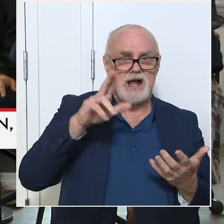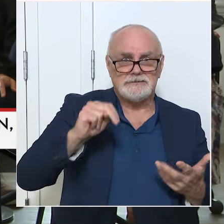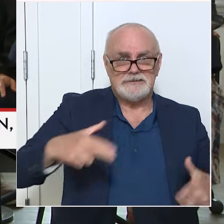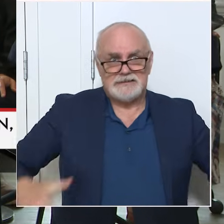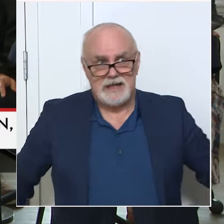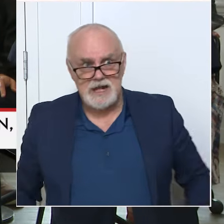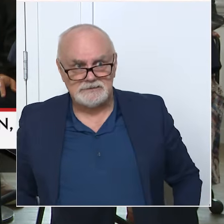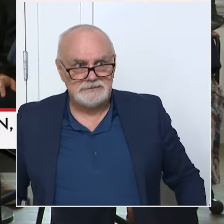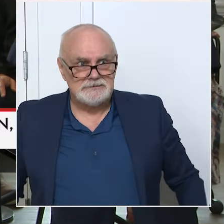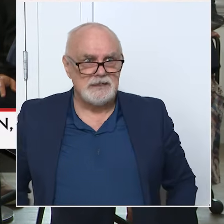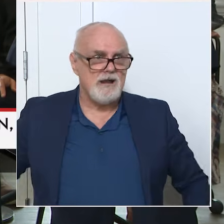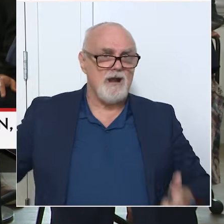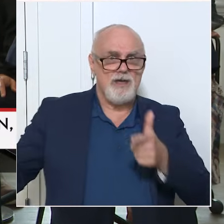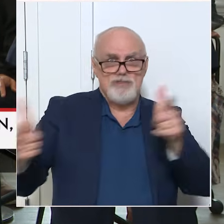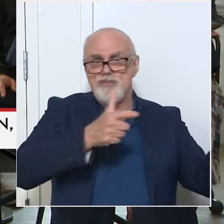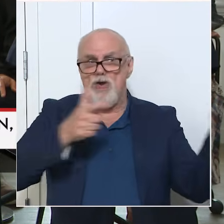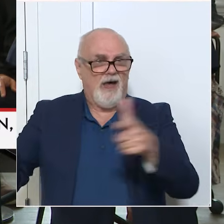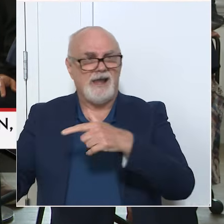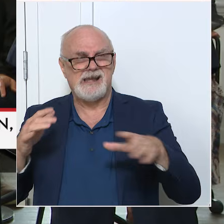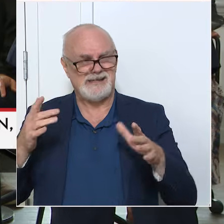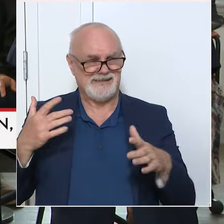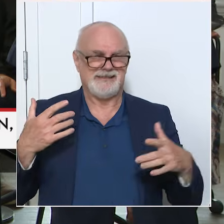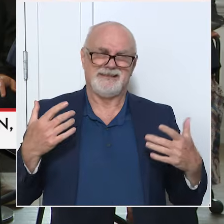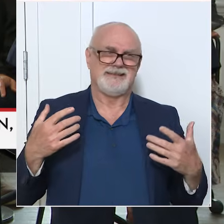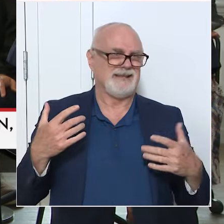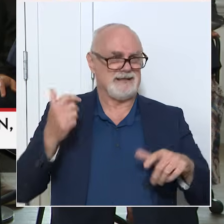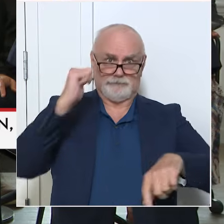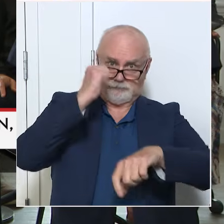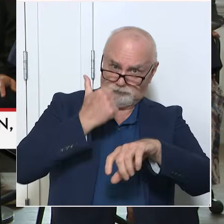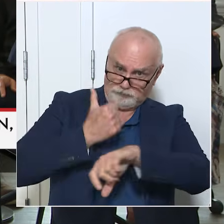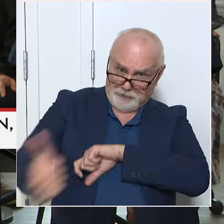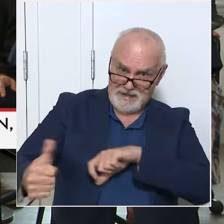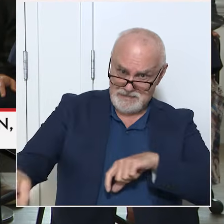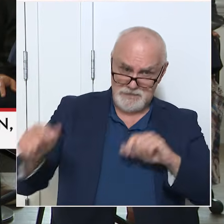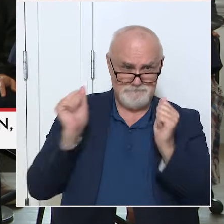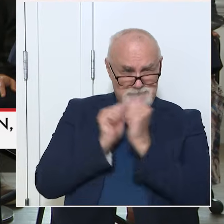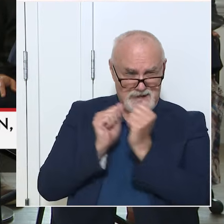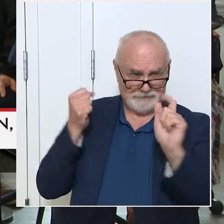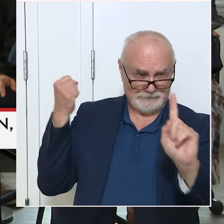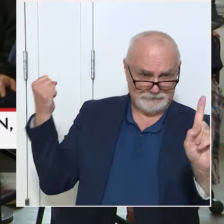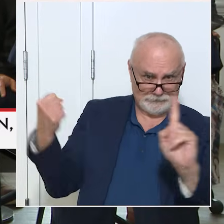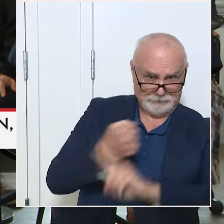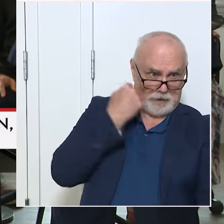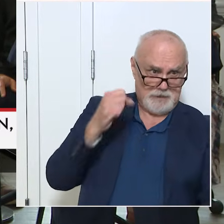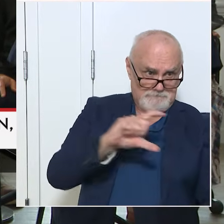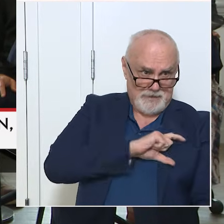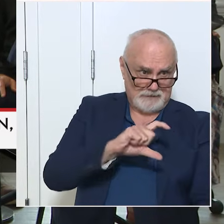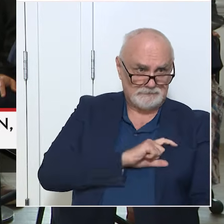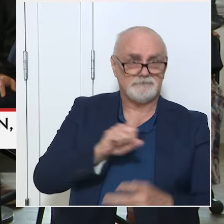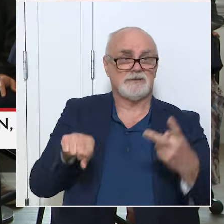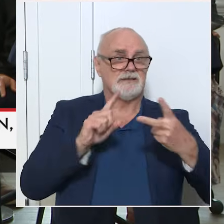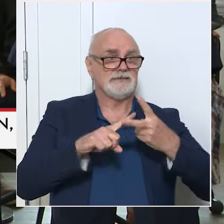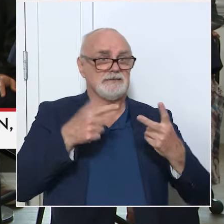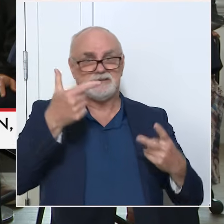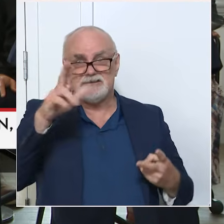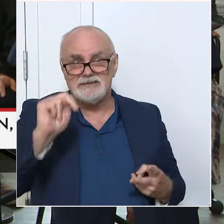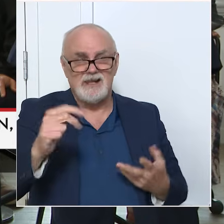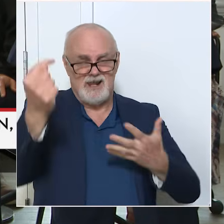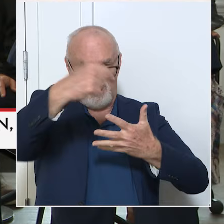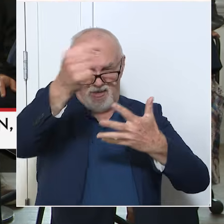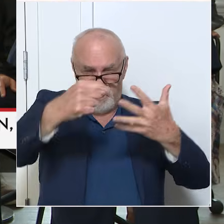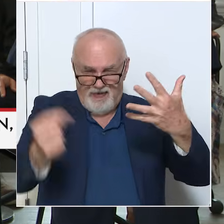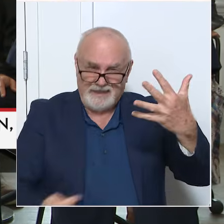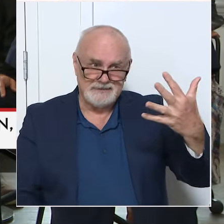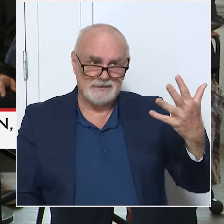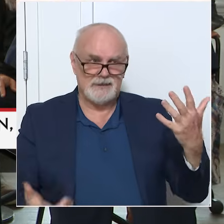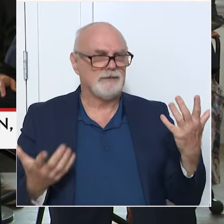been charged with everything from assaulting a law enforcement officer to gun charges. I'm just wondering about what, if anything, you can